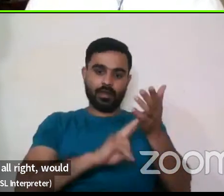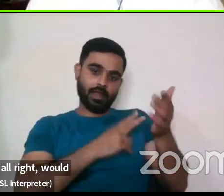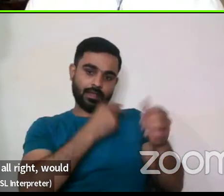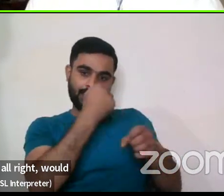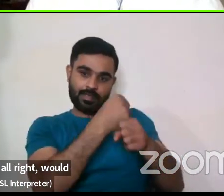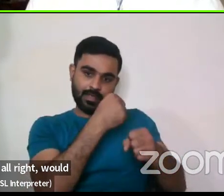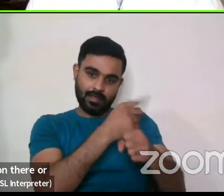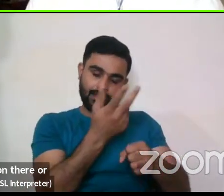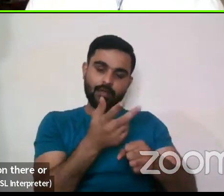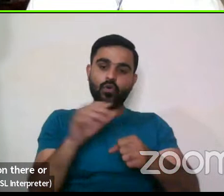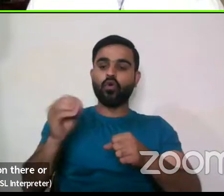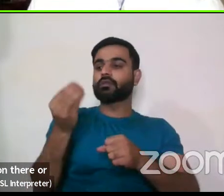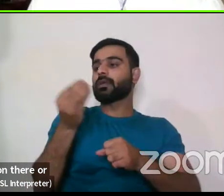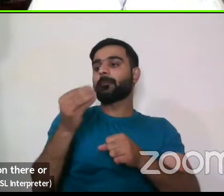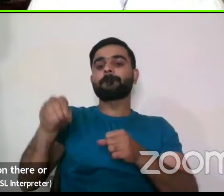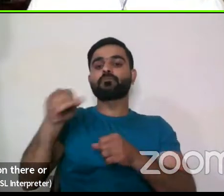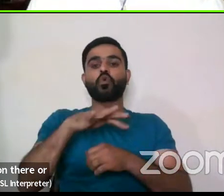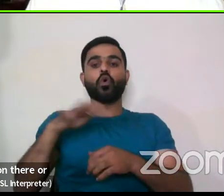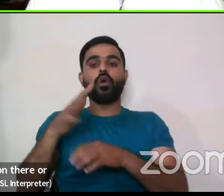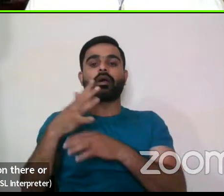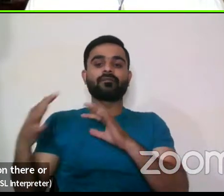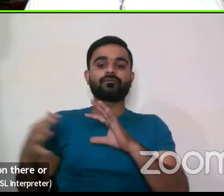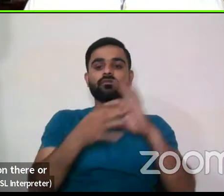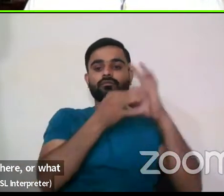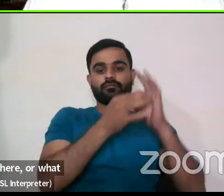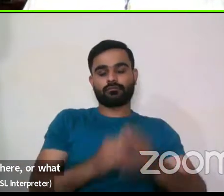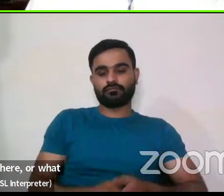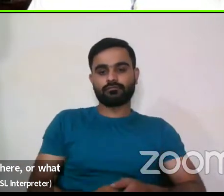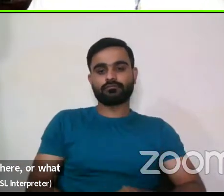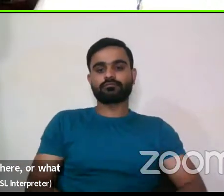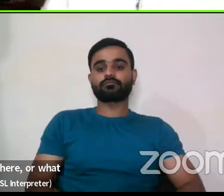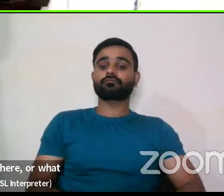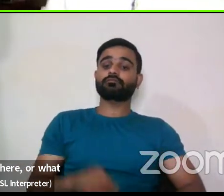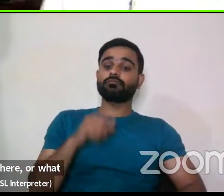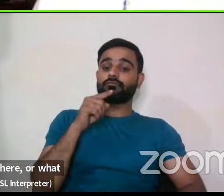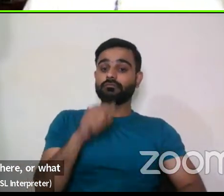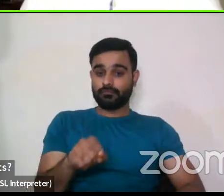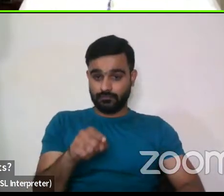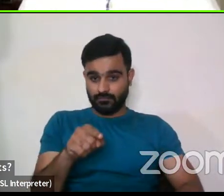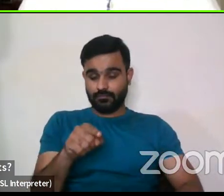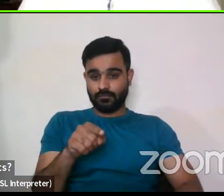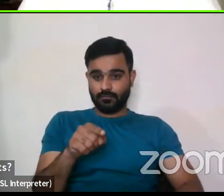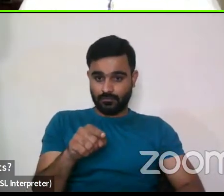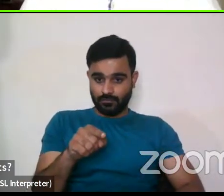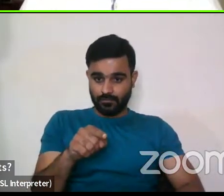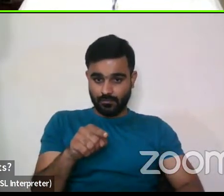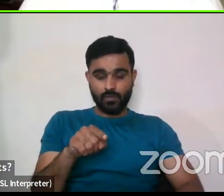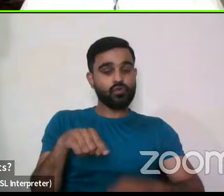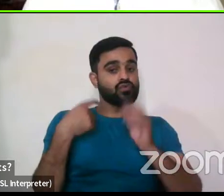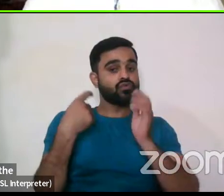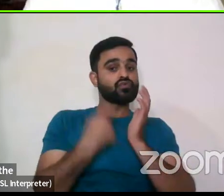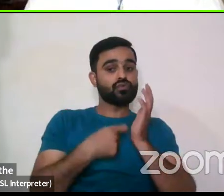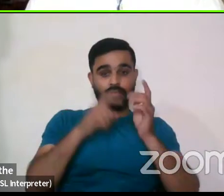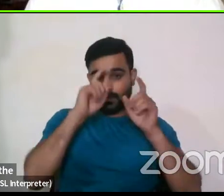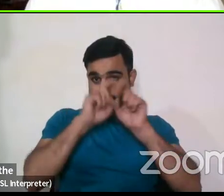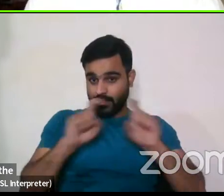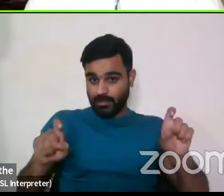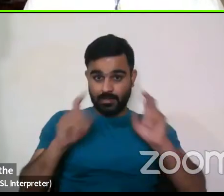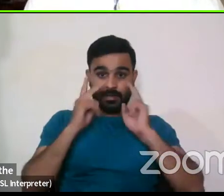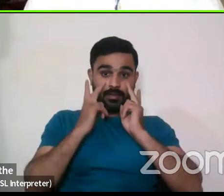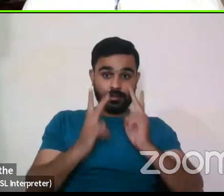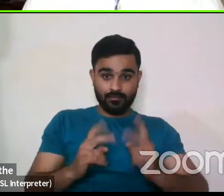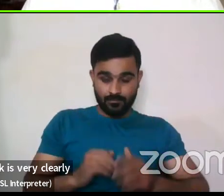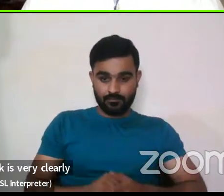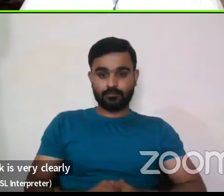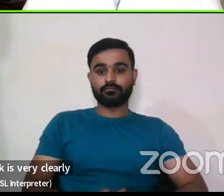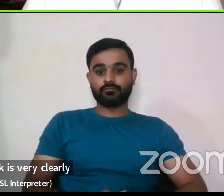World Trade Organization regulates them? And I think in that sense, the rubric is very clearly futuristic, which I said at the